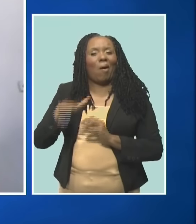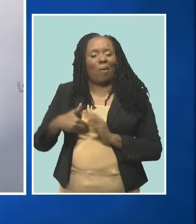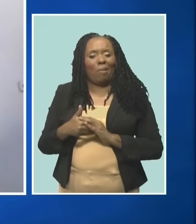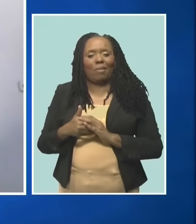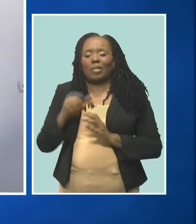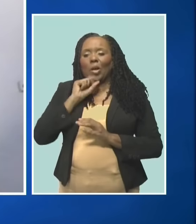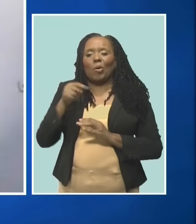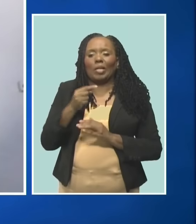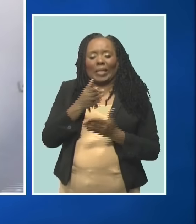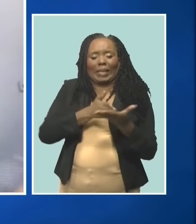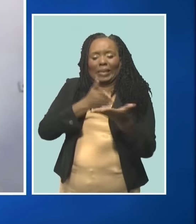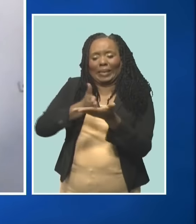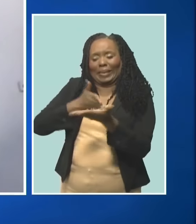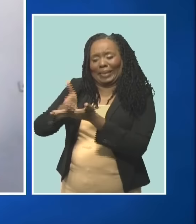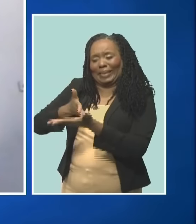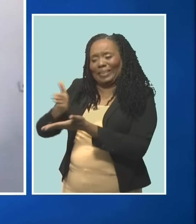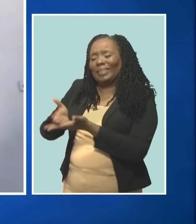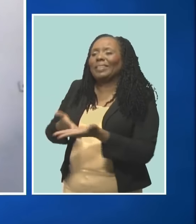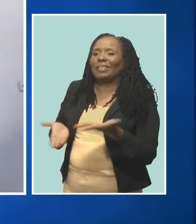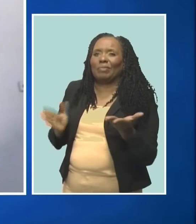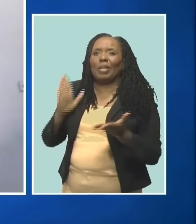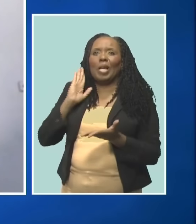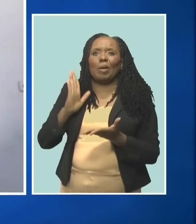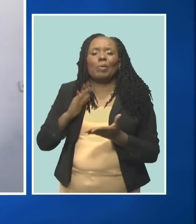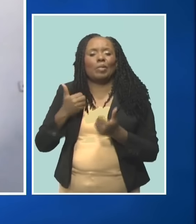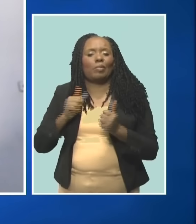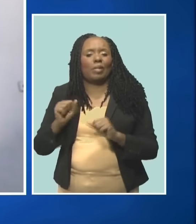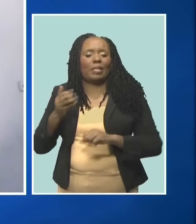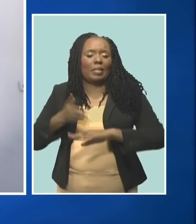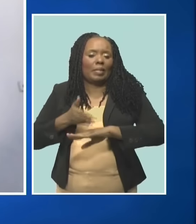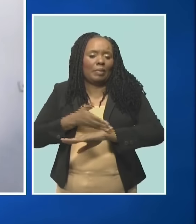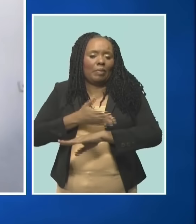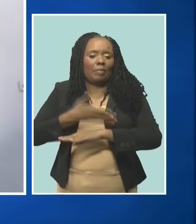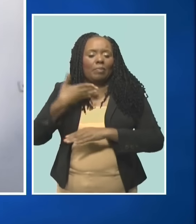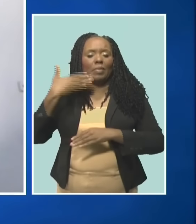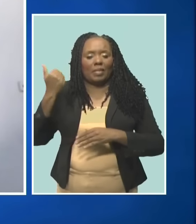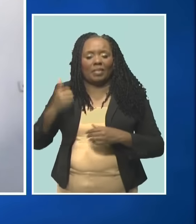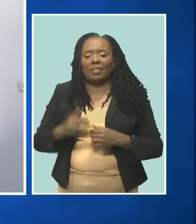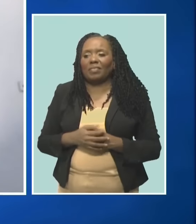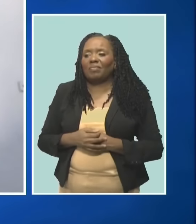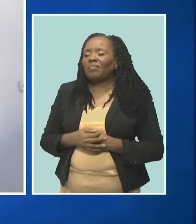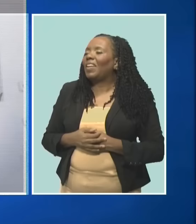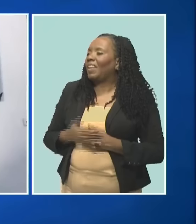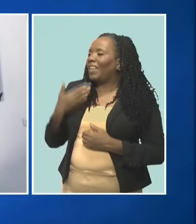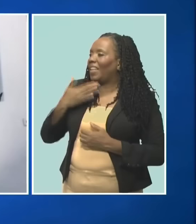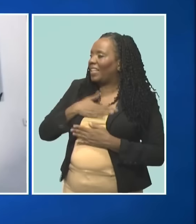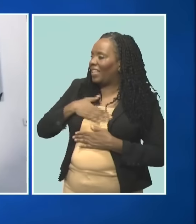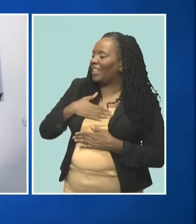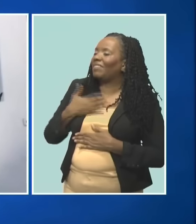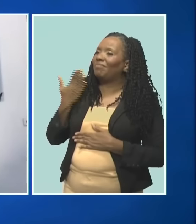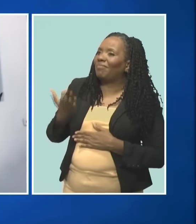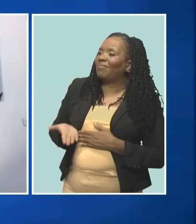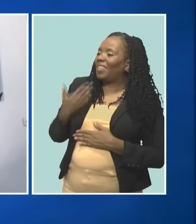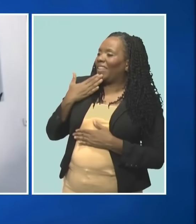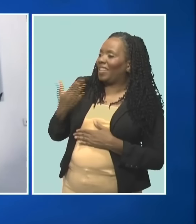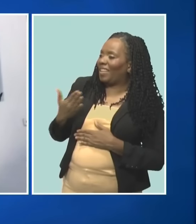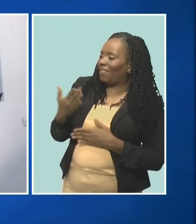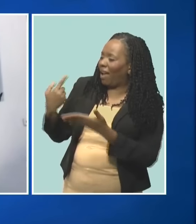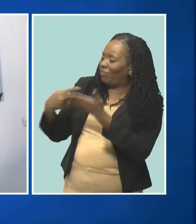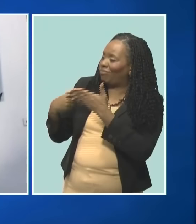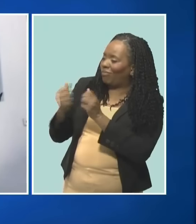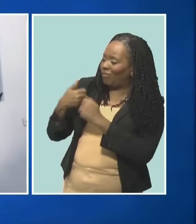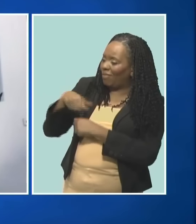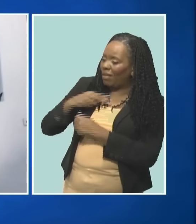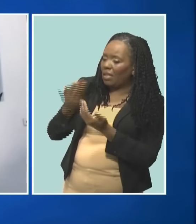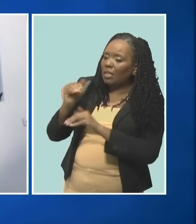is something I think that we will work on to do a little bit better. I appreciate that. Dr. Chantal Munro-Knight, thank you so much for your time